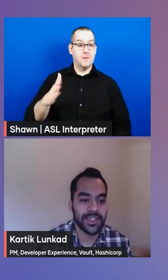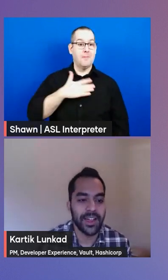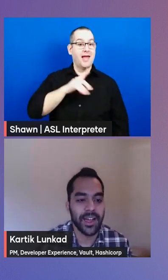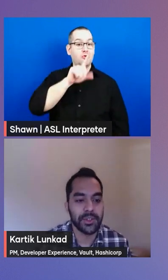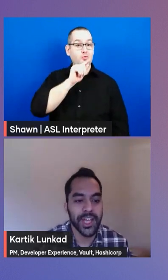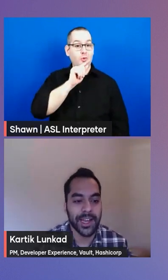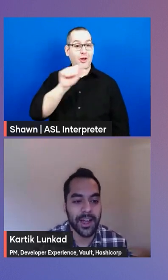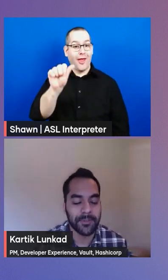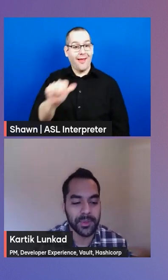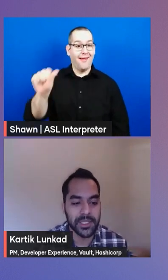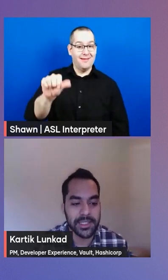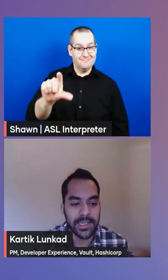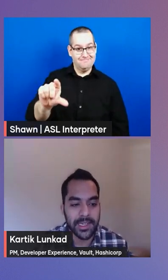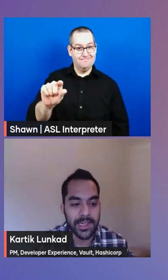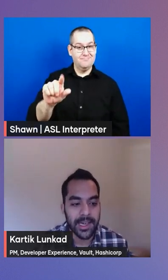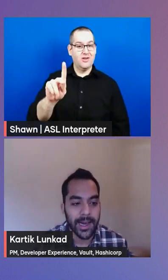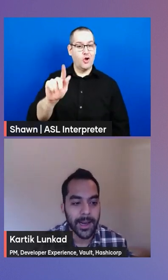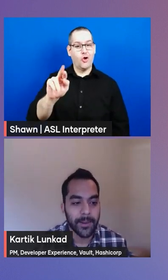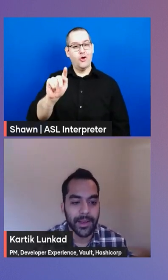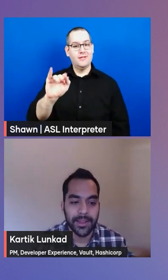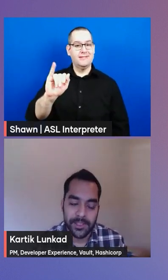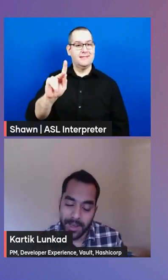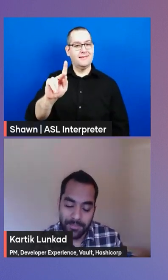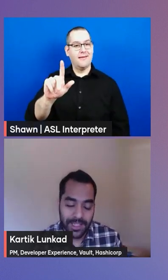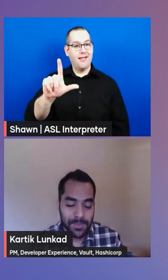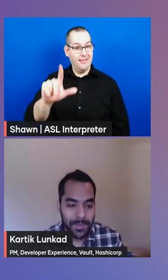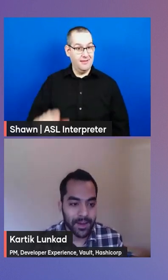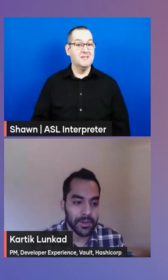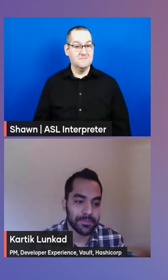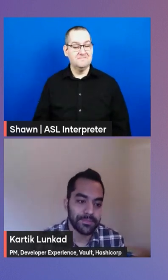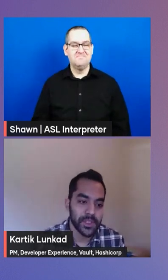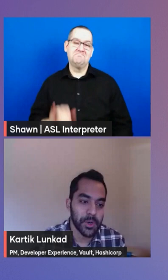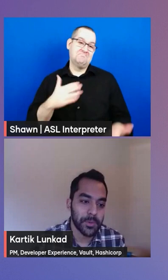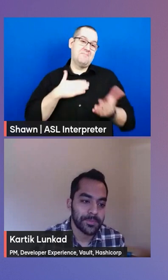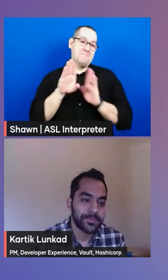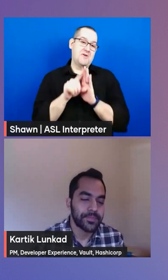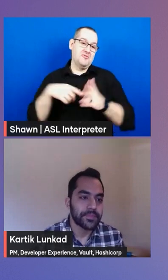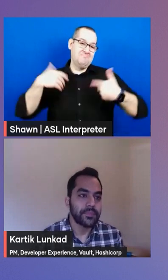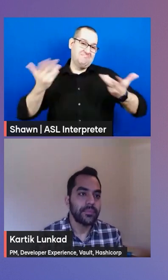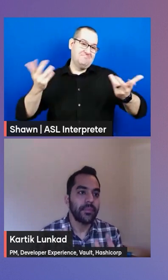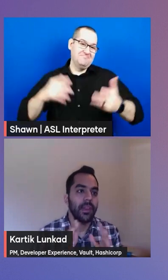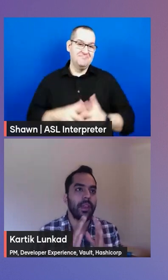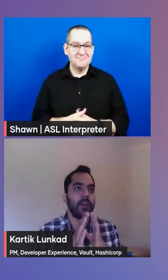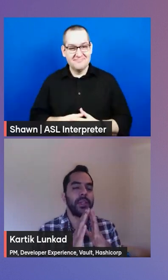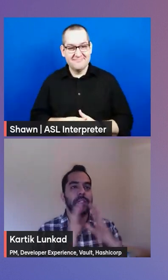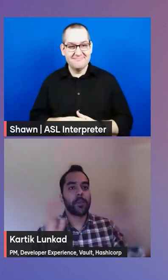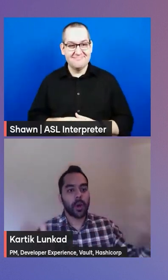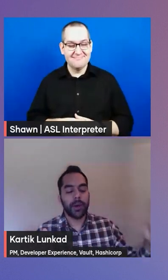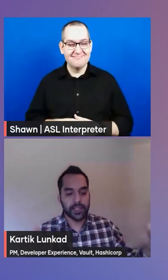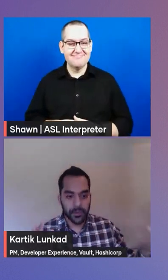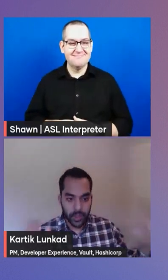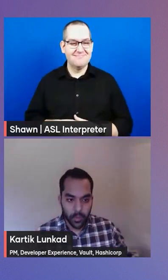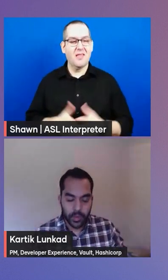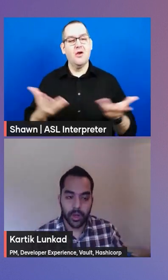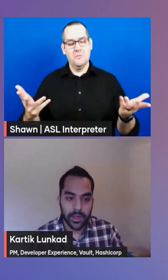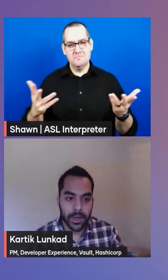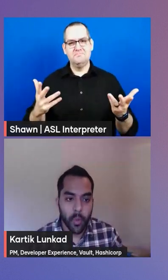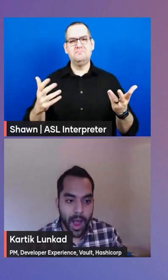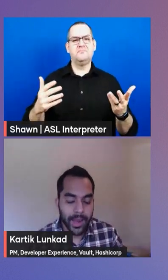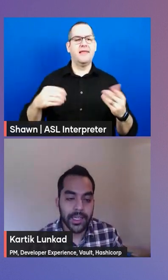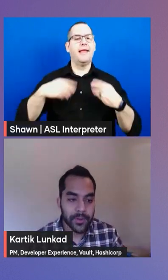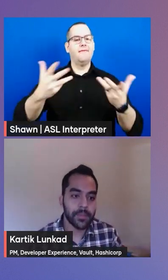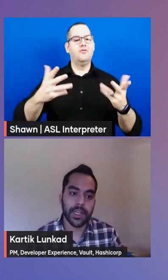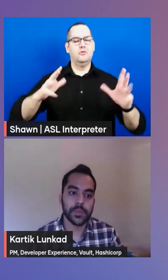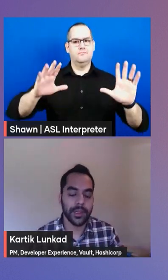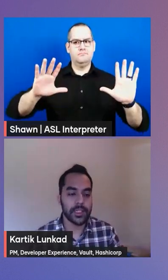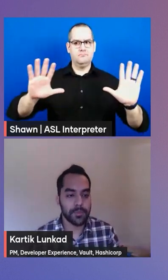interested to chat afterwards. So yeah, that's my background. So we spoke about sort of the overall kind of